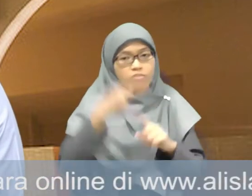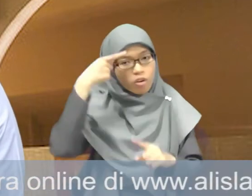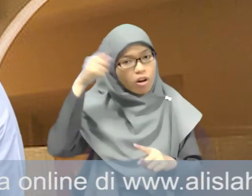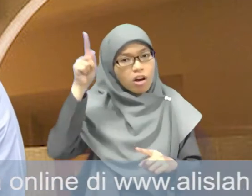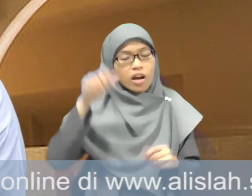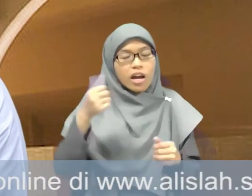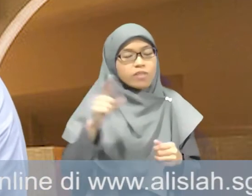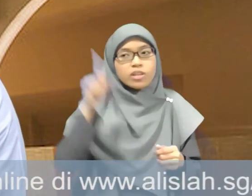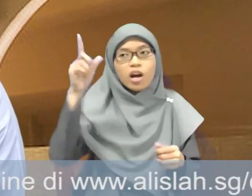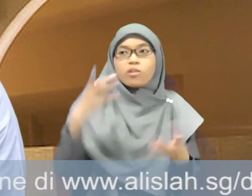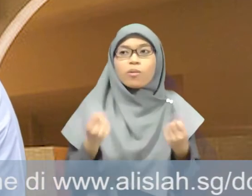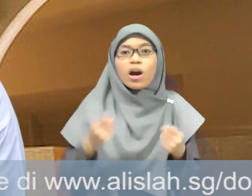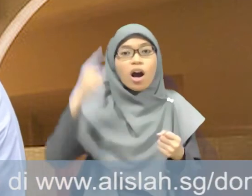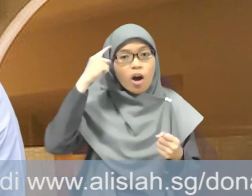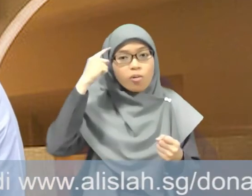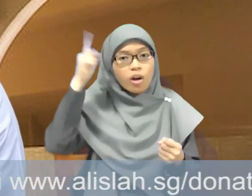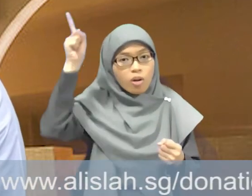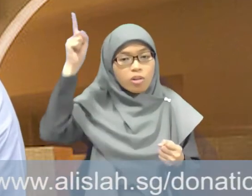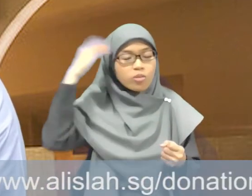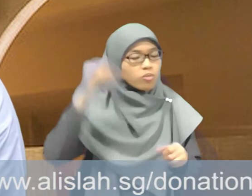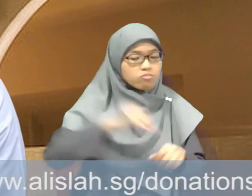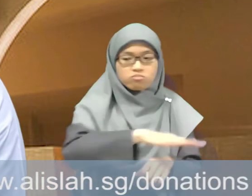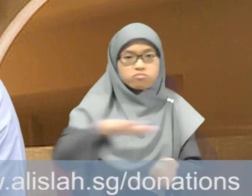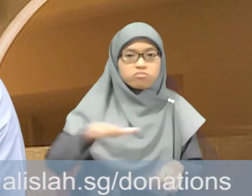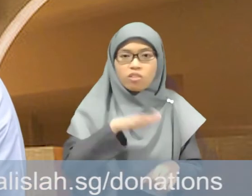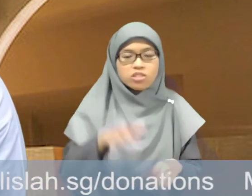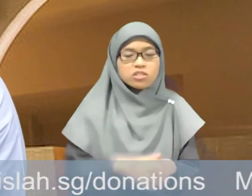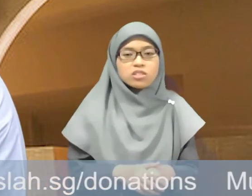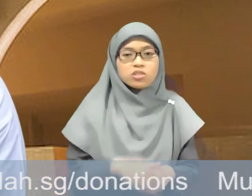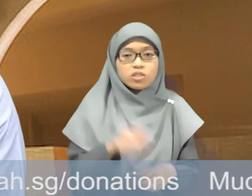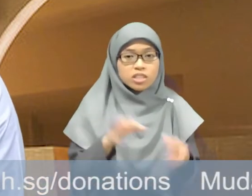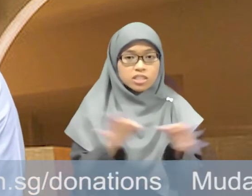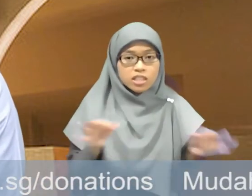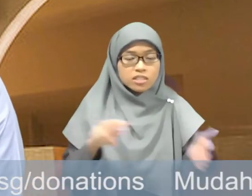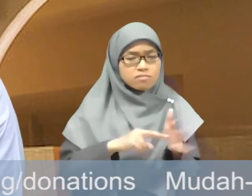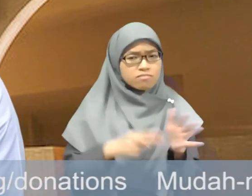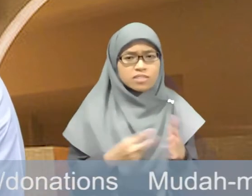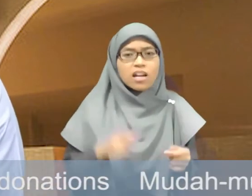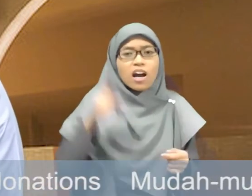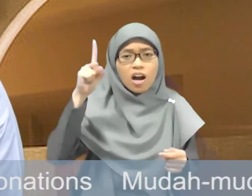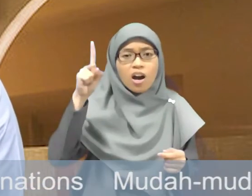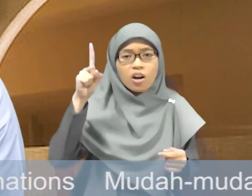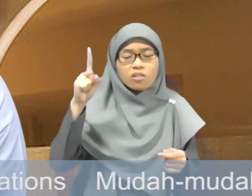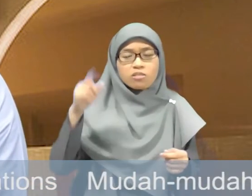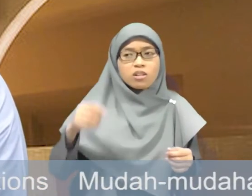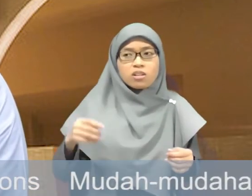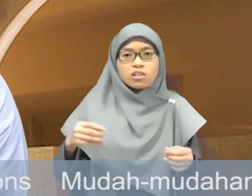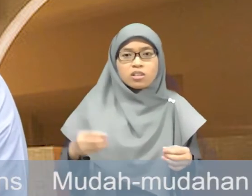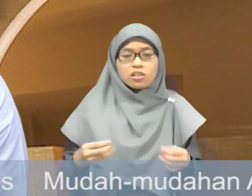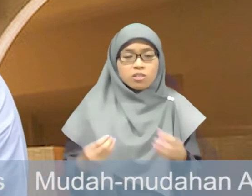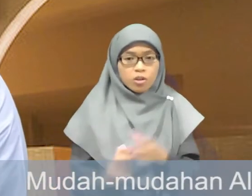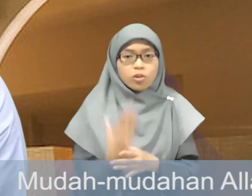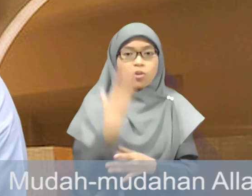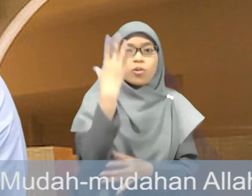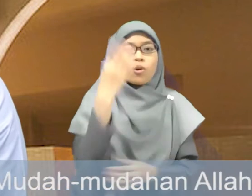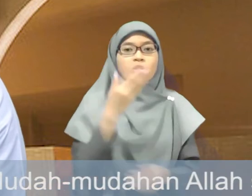Allah subhanahu wa ta'ala is all-encompassing and knowing. So the verse here indicates that Allah subhanahu wa ta'ala grows the